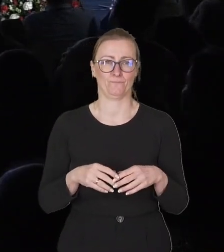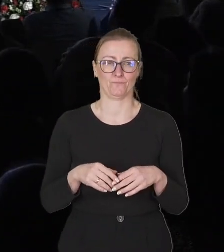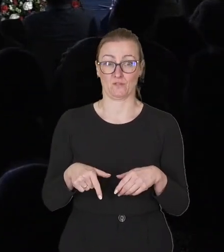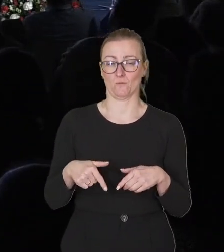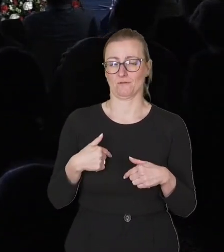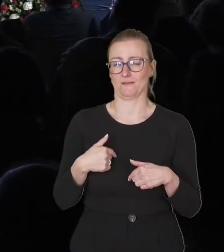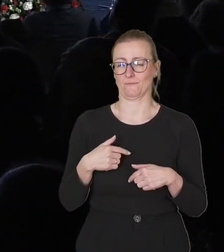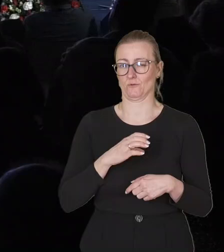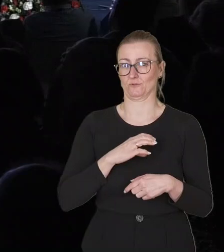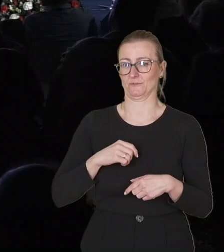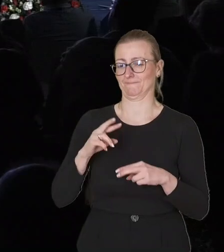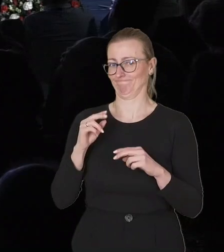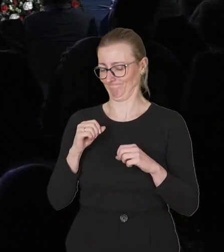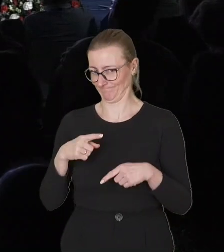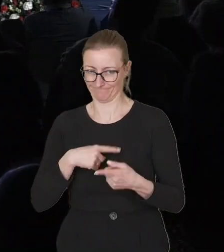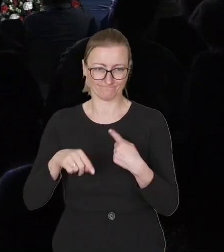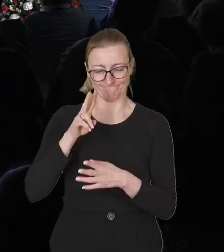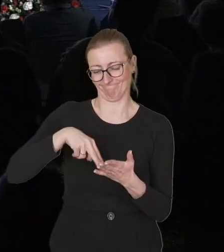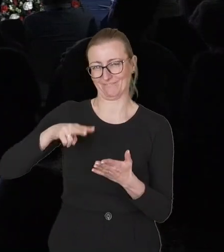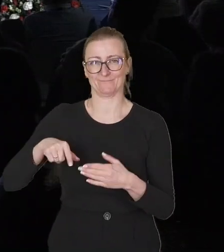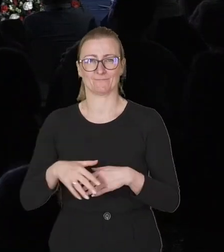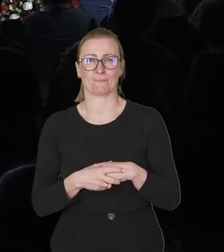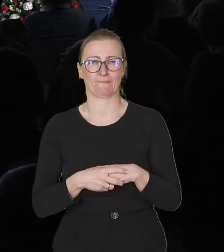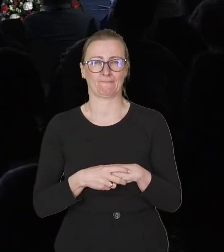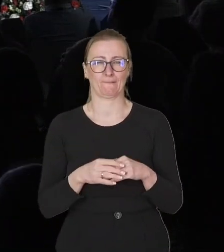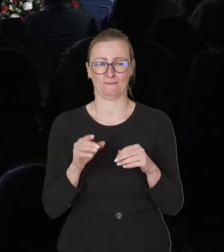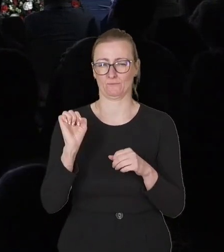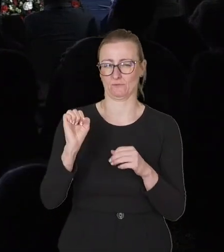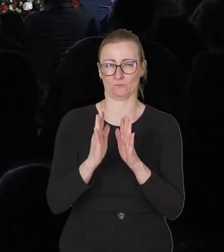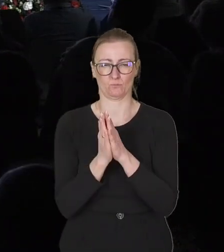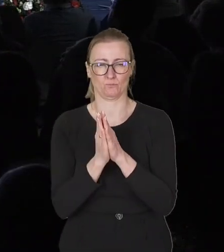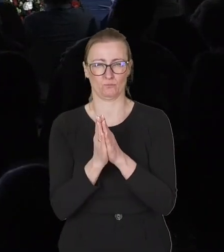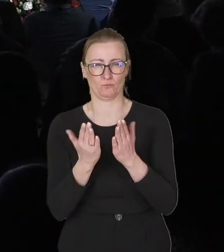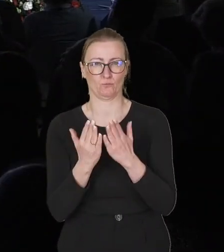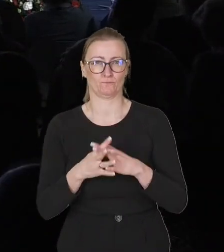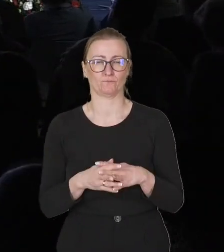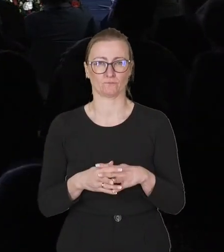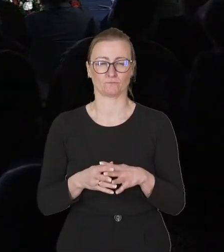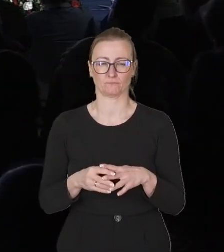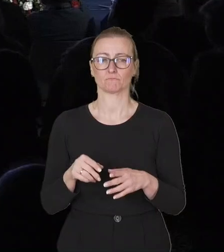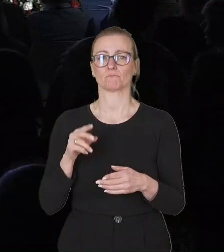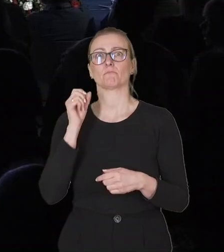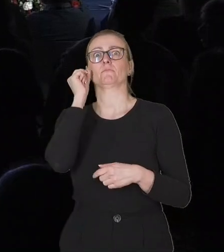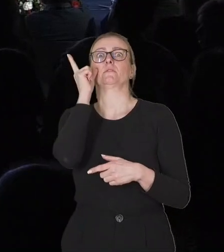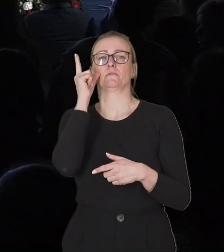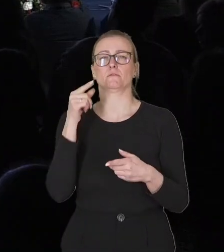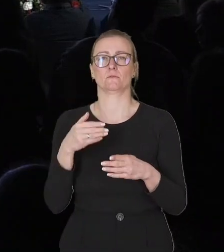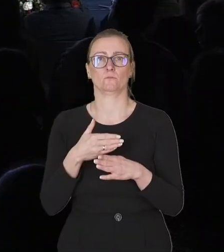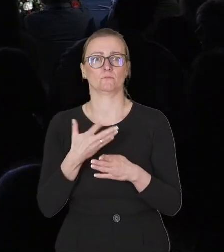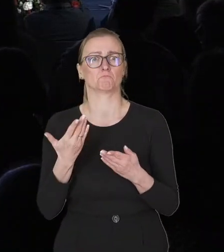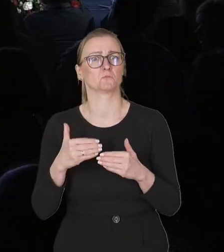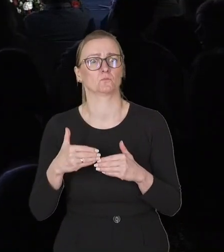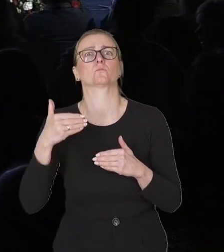much, Marina. Wolfgang, who has this privilege to always has the last voice. But now I